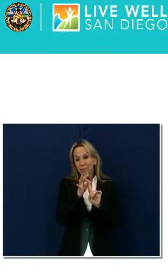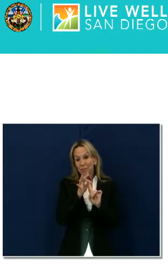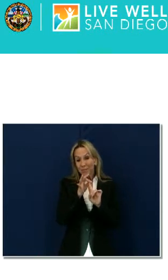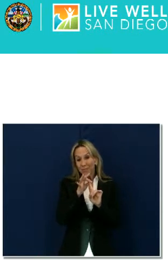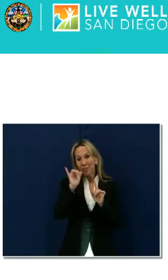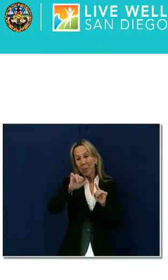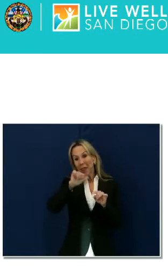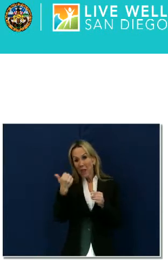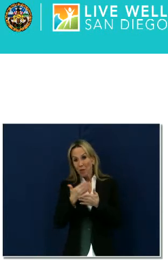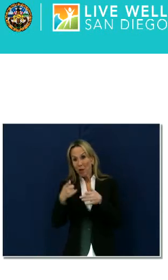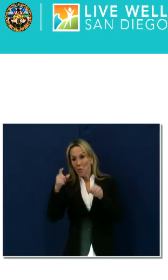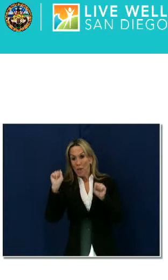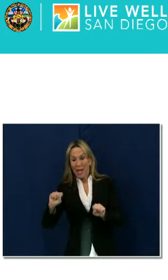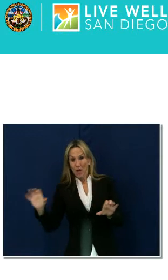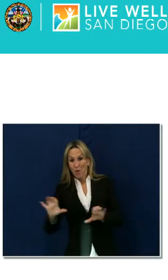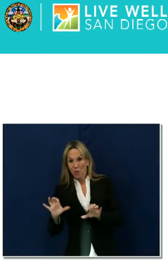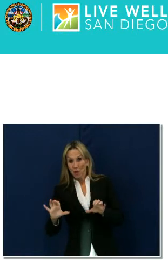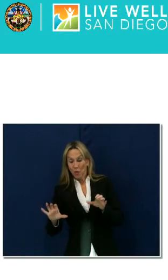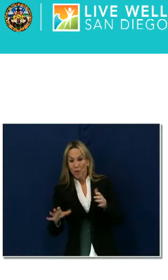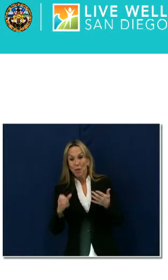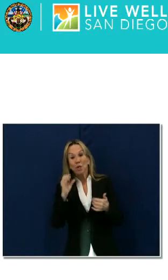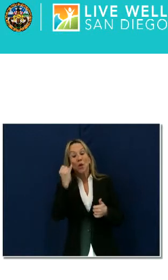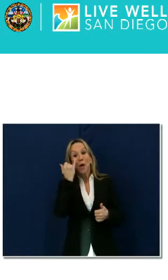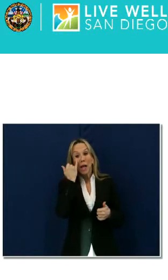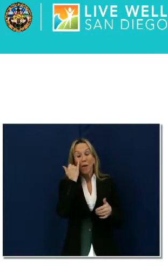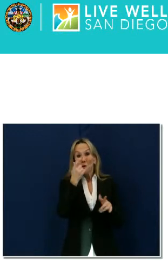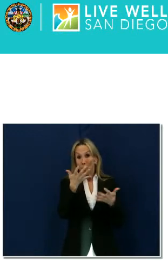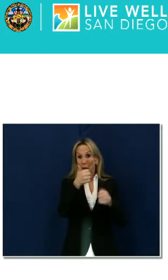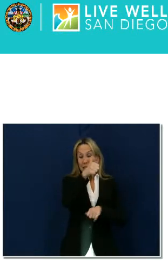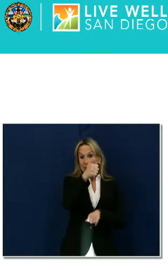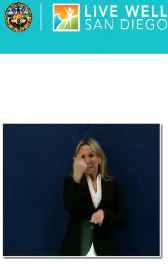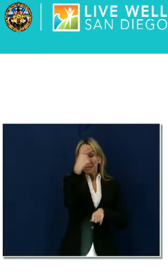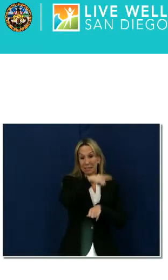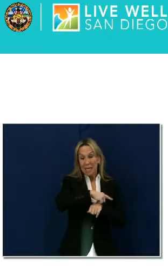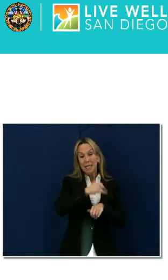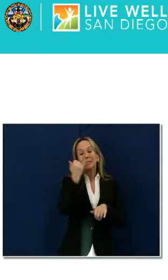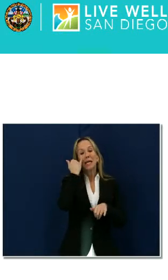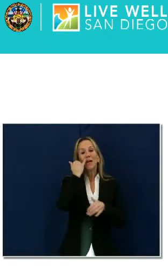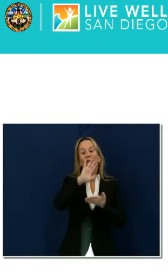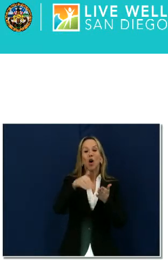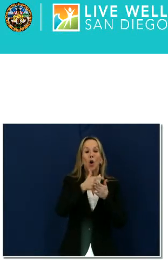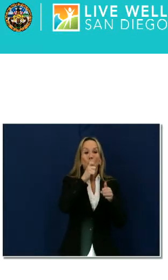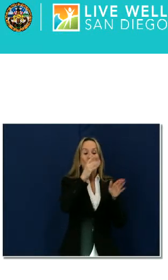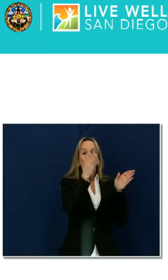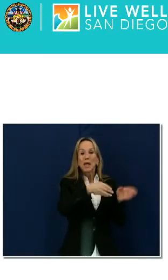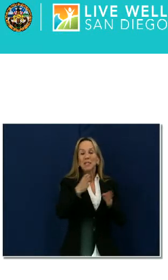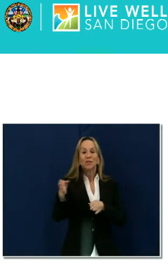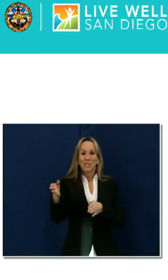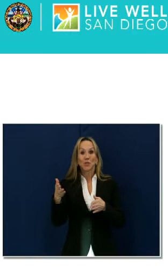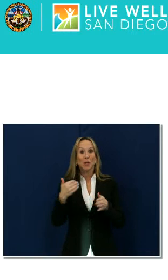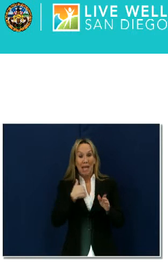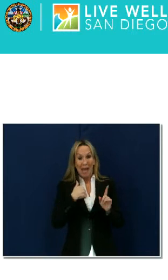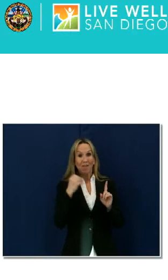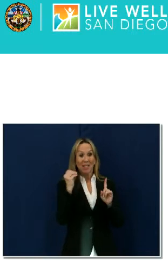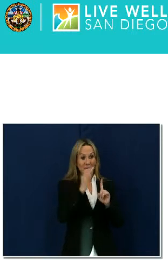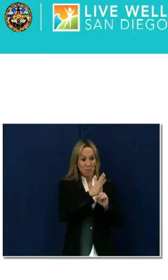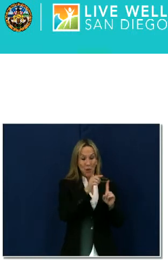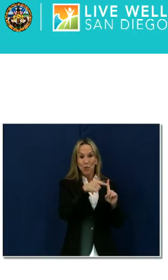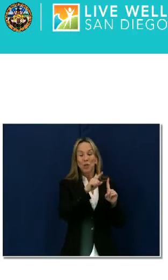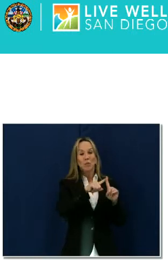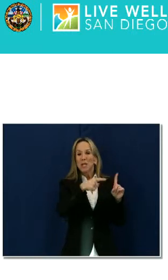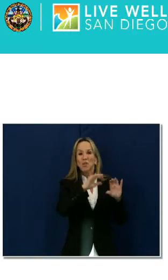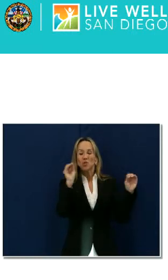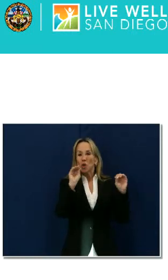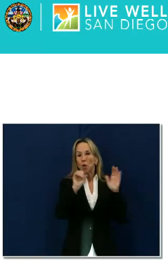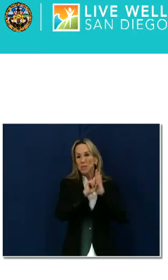requirements or actions can be taken. So 10 days for all asymptomatic individuals exposed